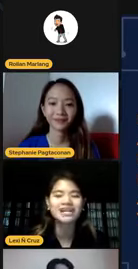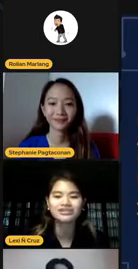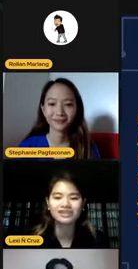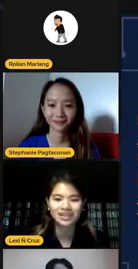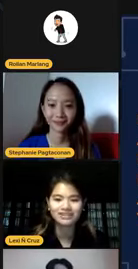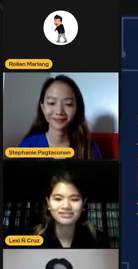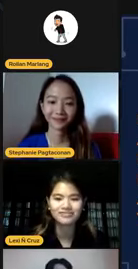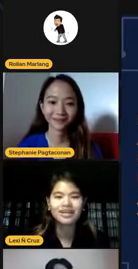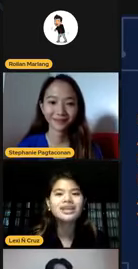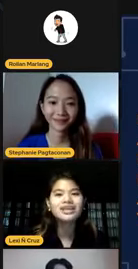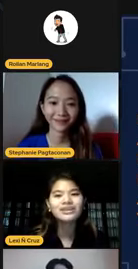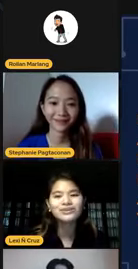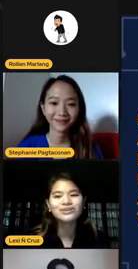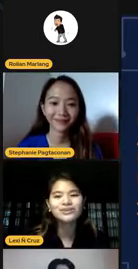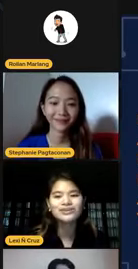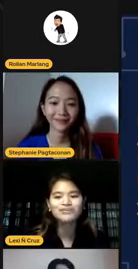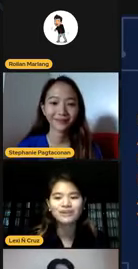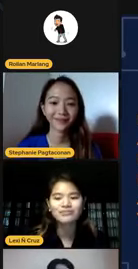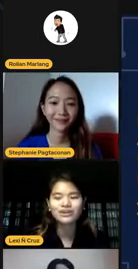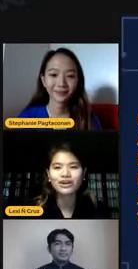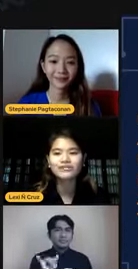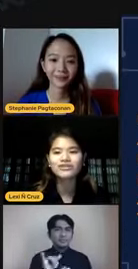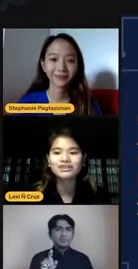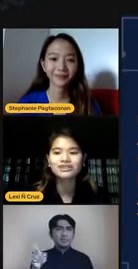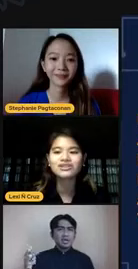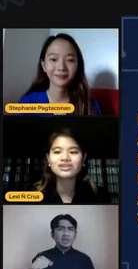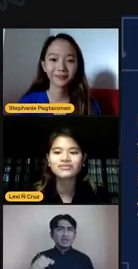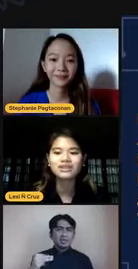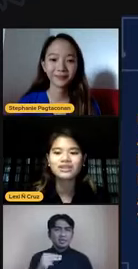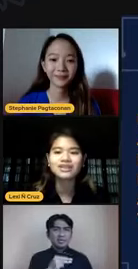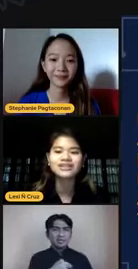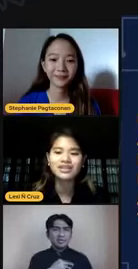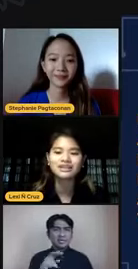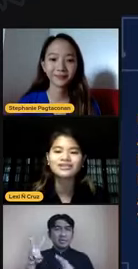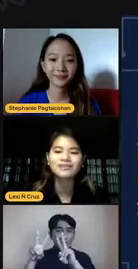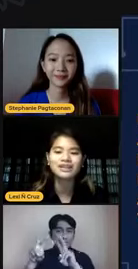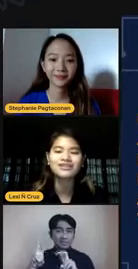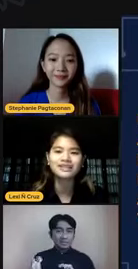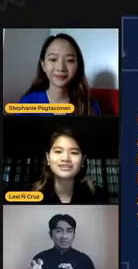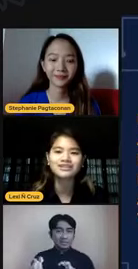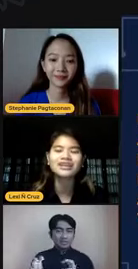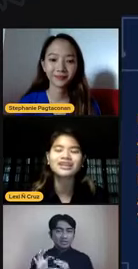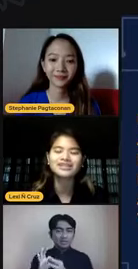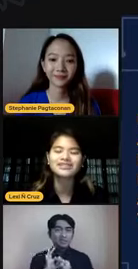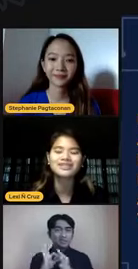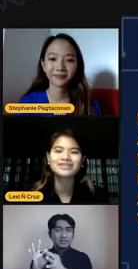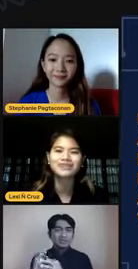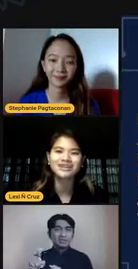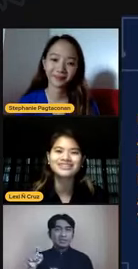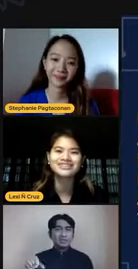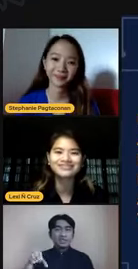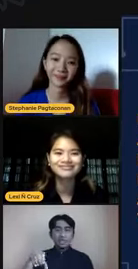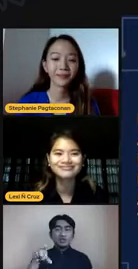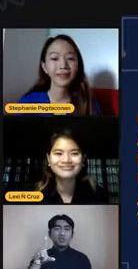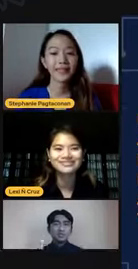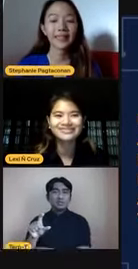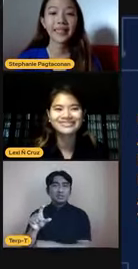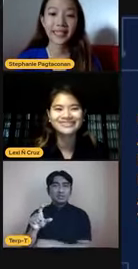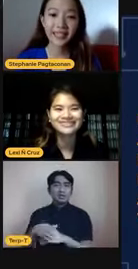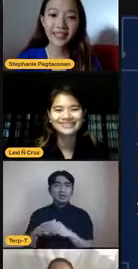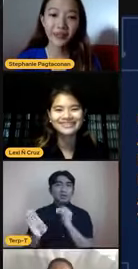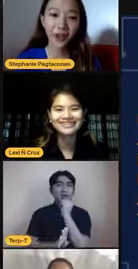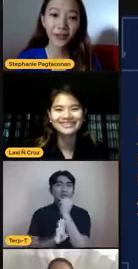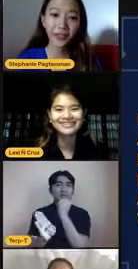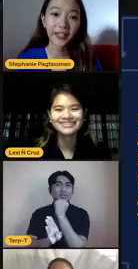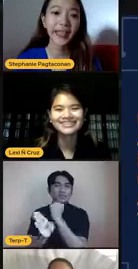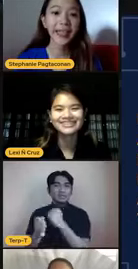Behavioral Pediatrics Head. He, too, is a member of the Research Committee in St. Luke's Medical Center, Quezon City Branch.